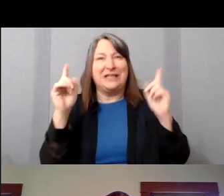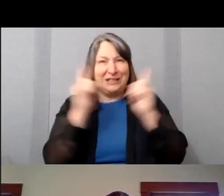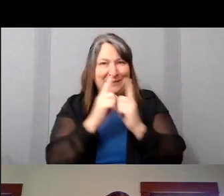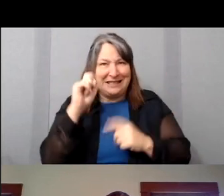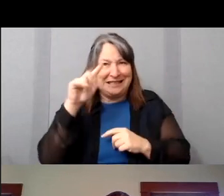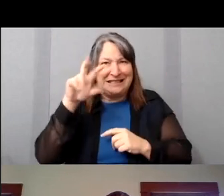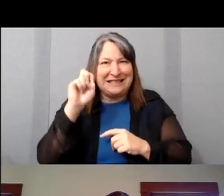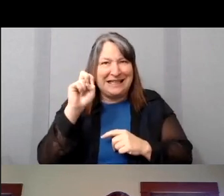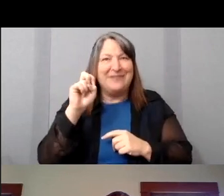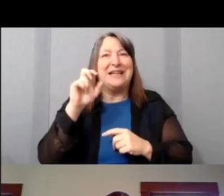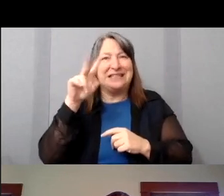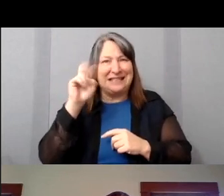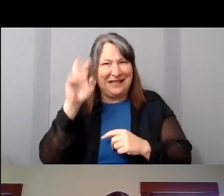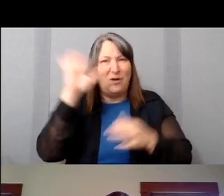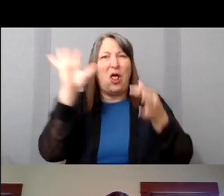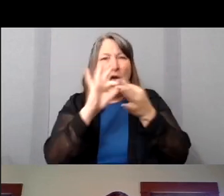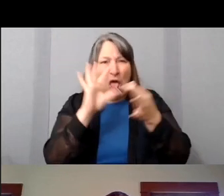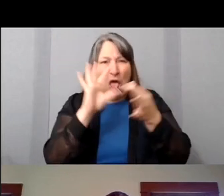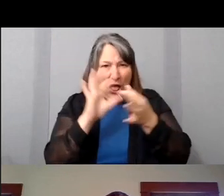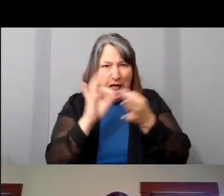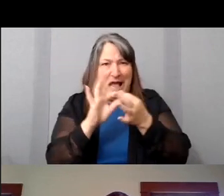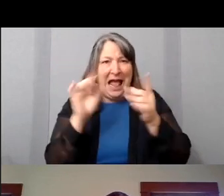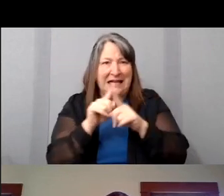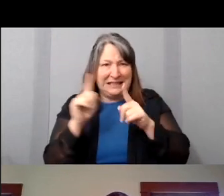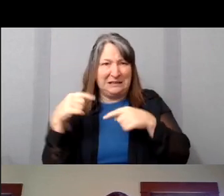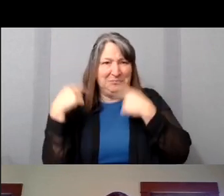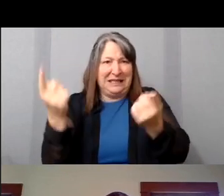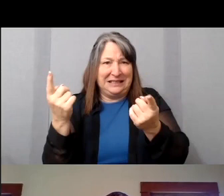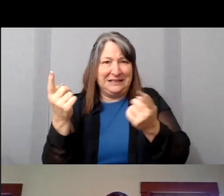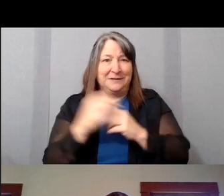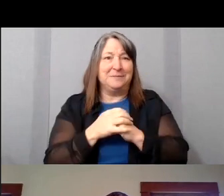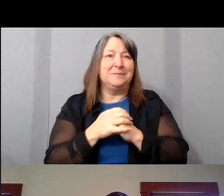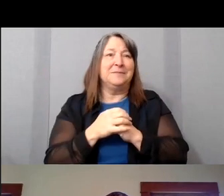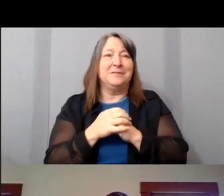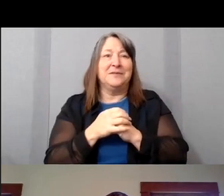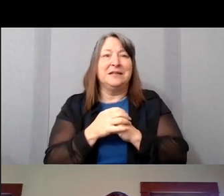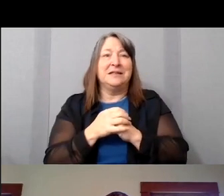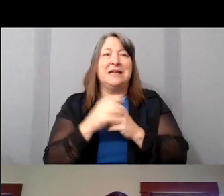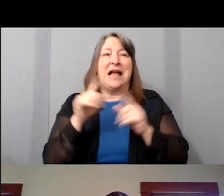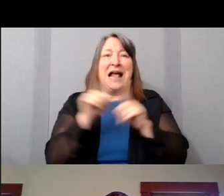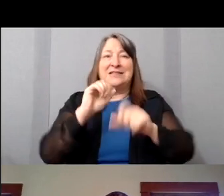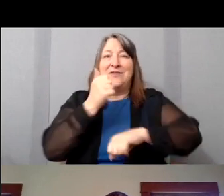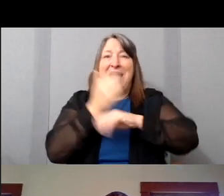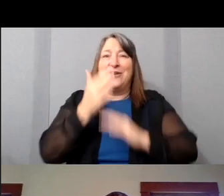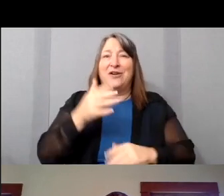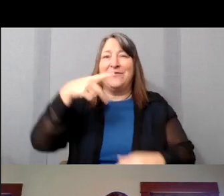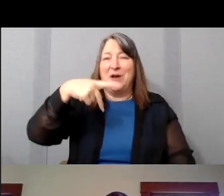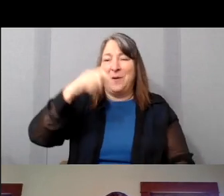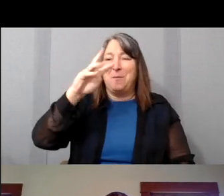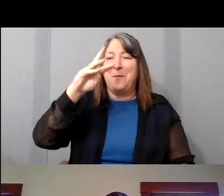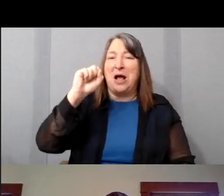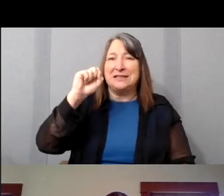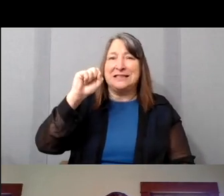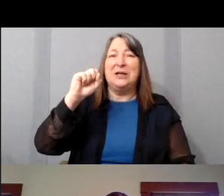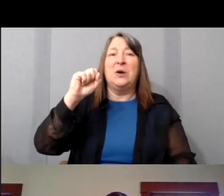Steve will contribute as he has been as the founder of Peer Mentoring Works and the president of Policy Works. We're also going to loop in